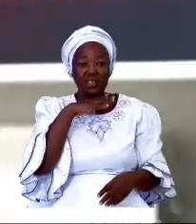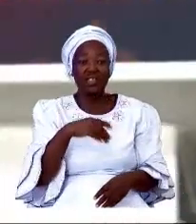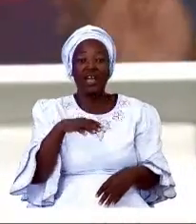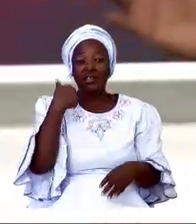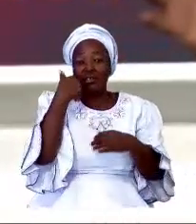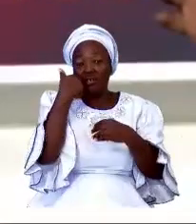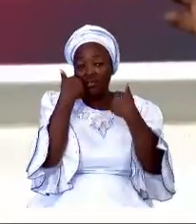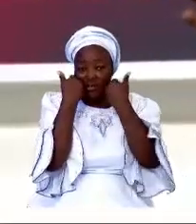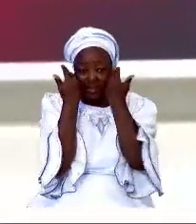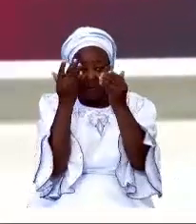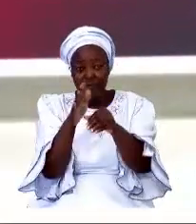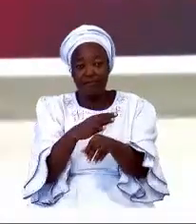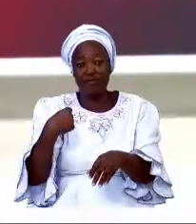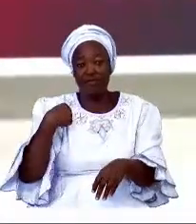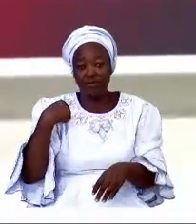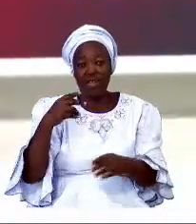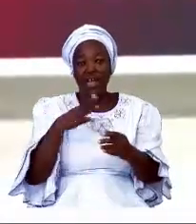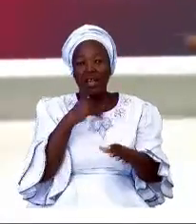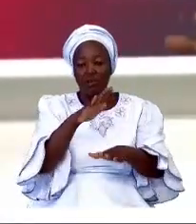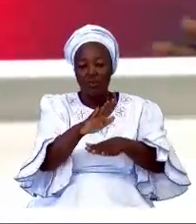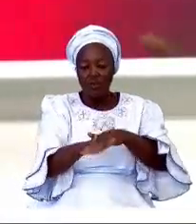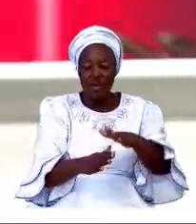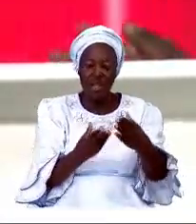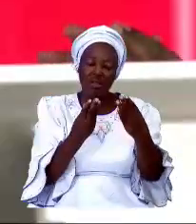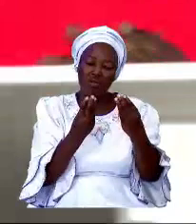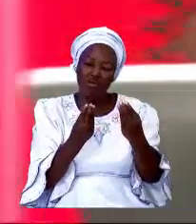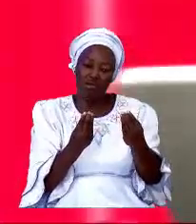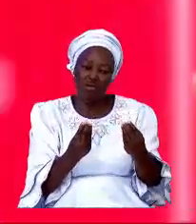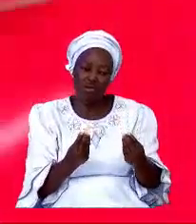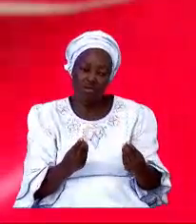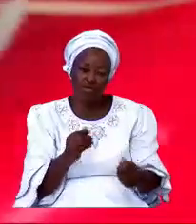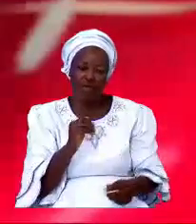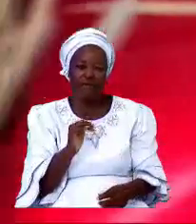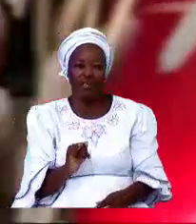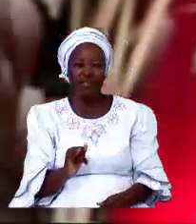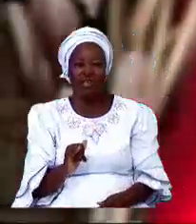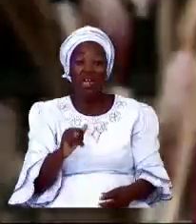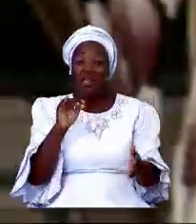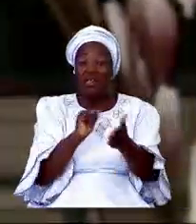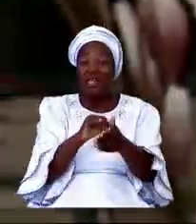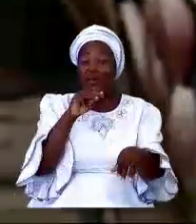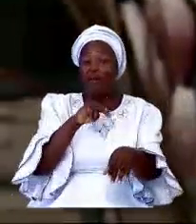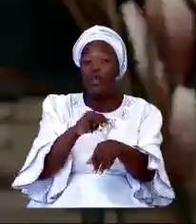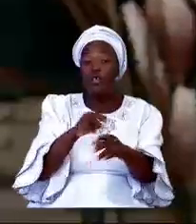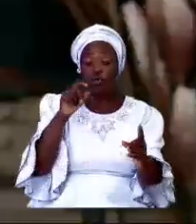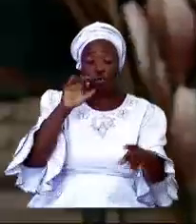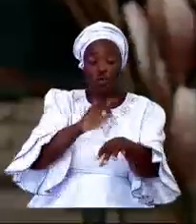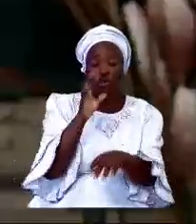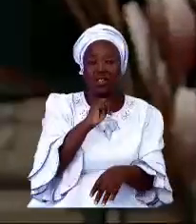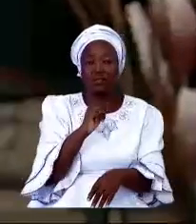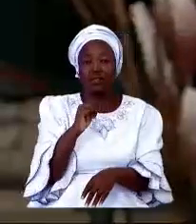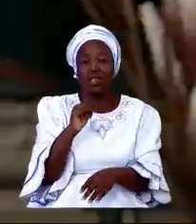in sackcloth, and went softly. The message caught